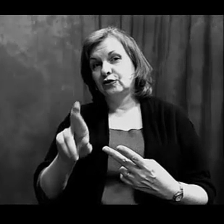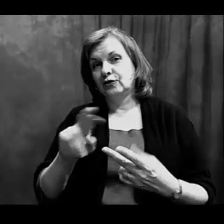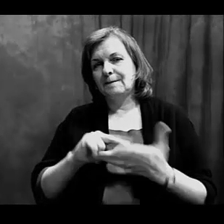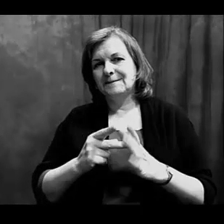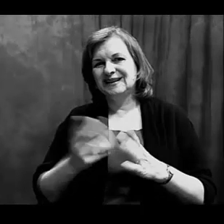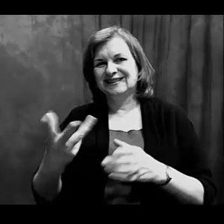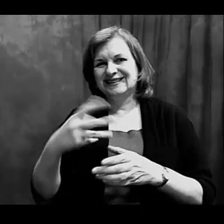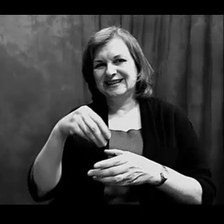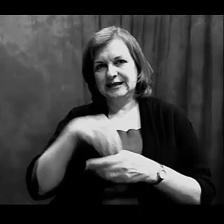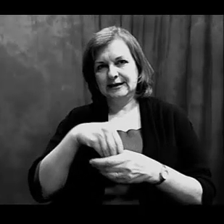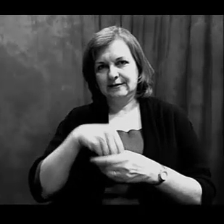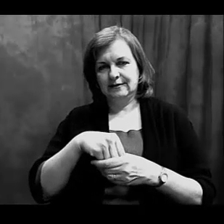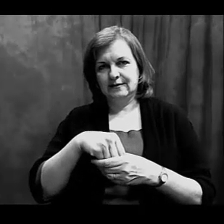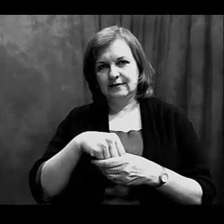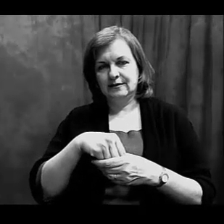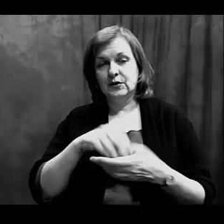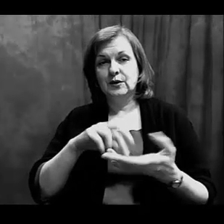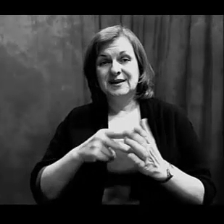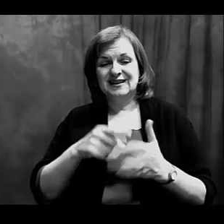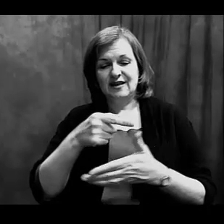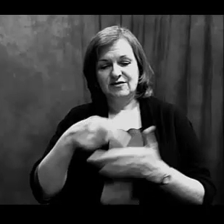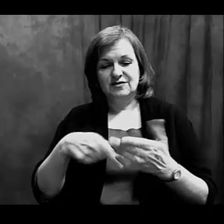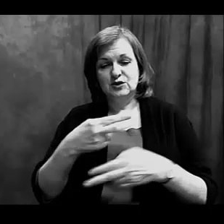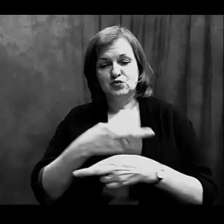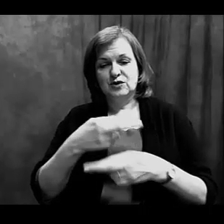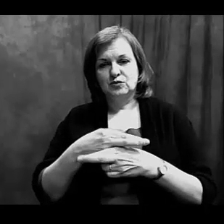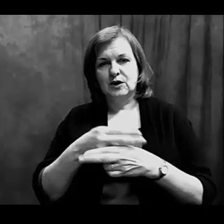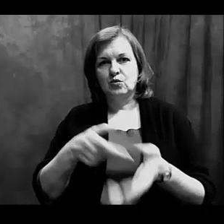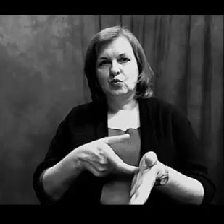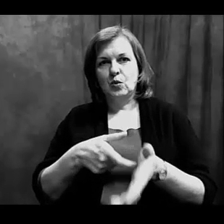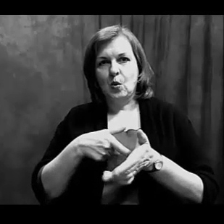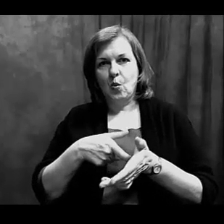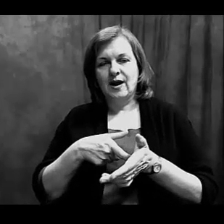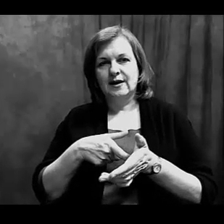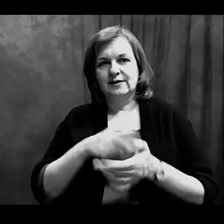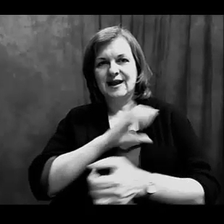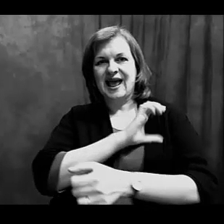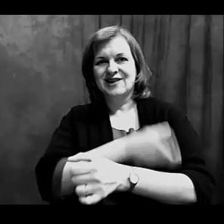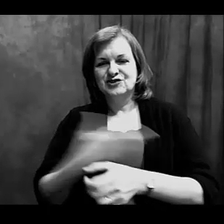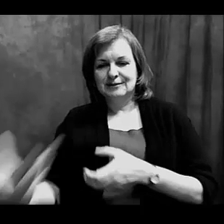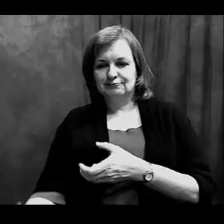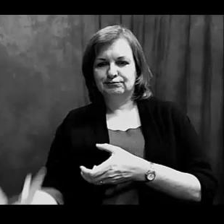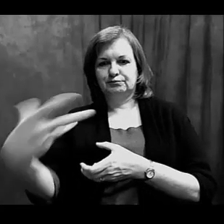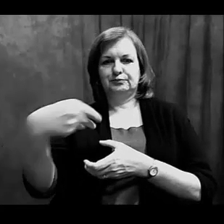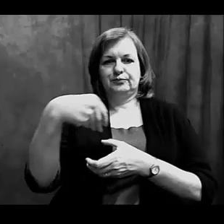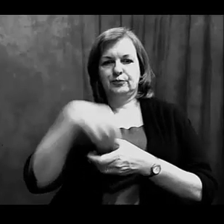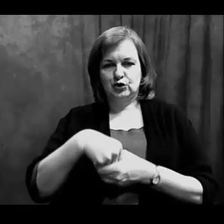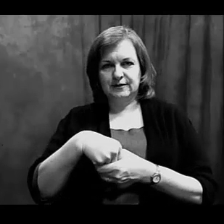Ender means in. So these are reactions that are going to require